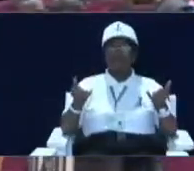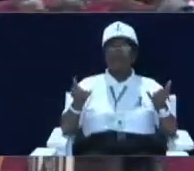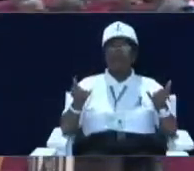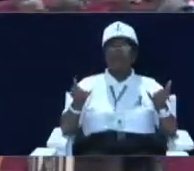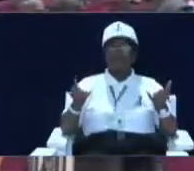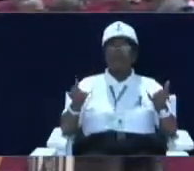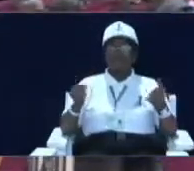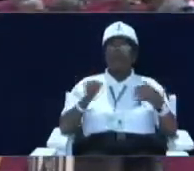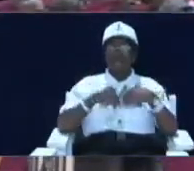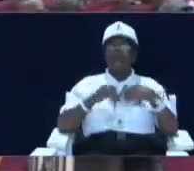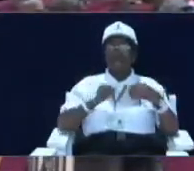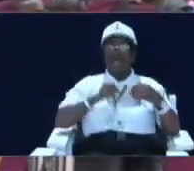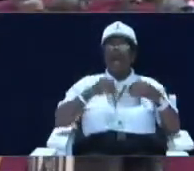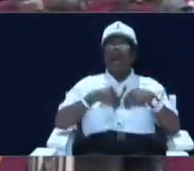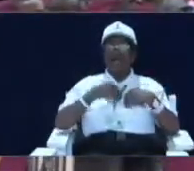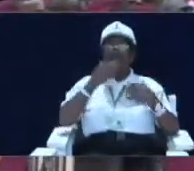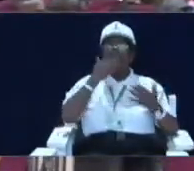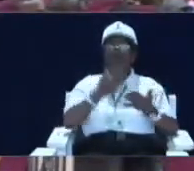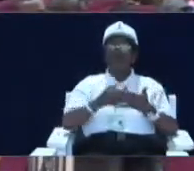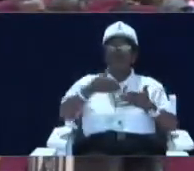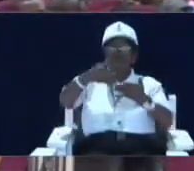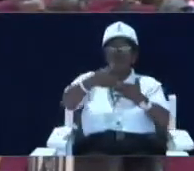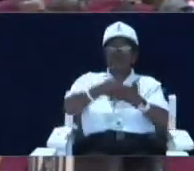I have good news for you.